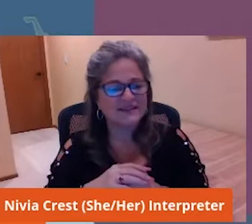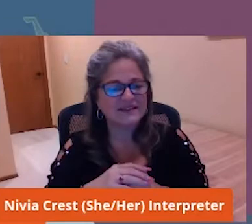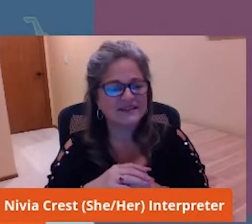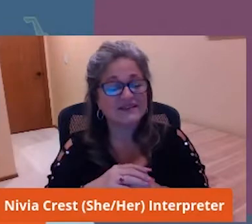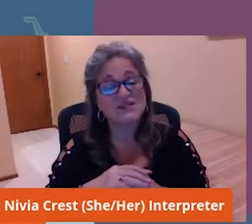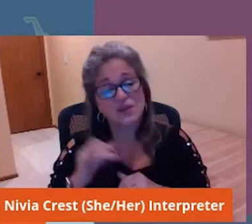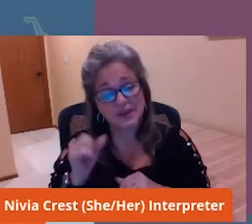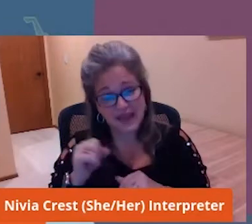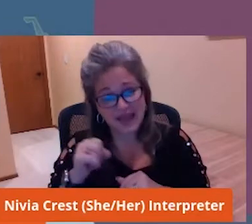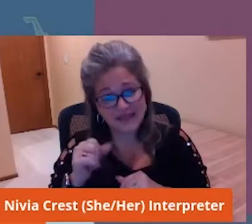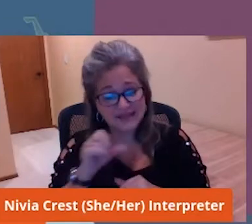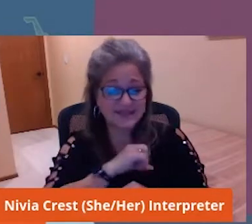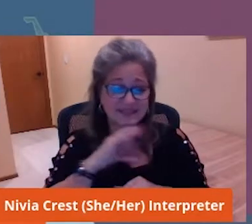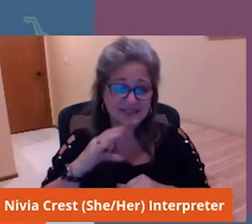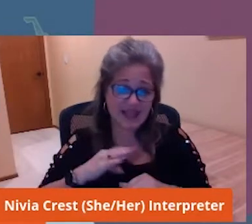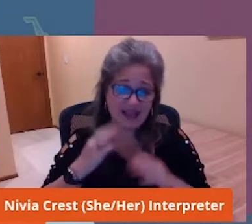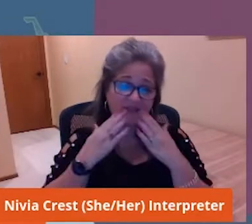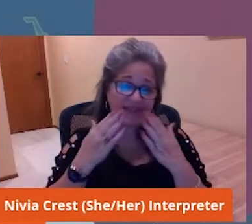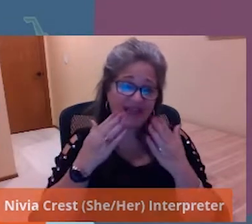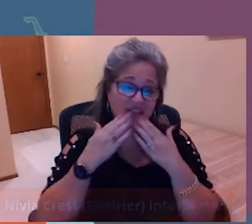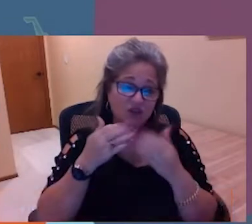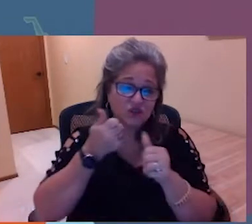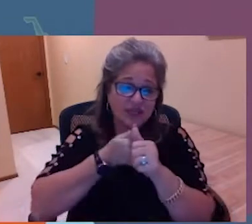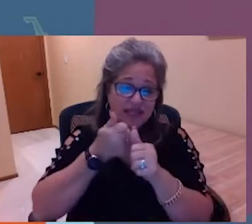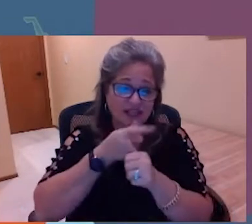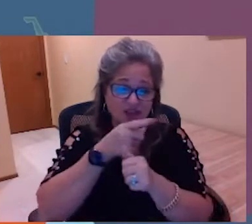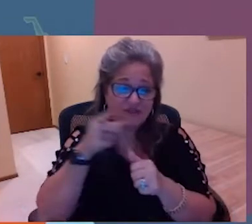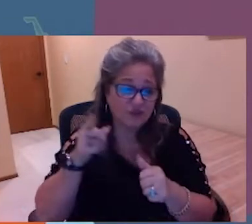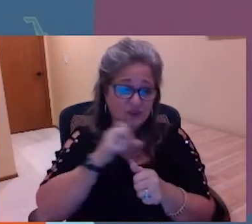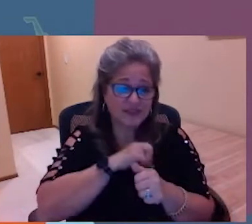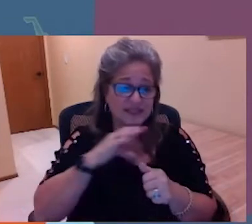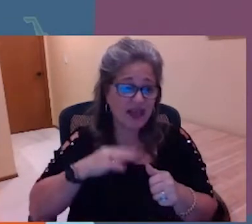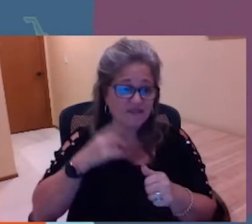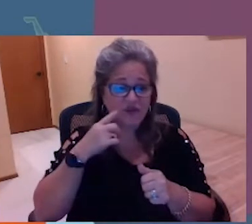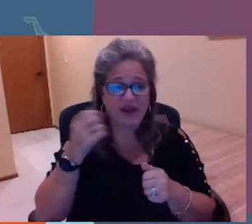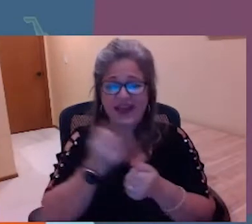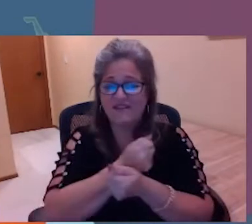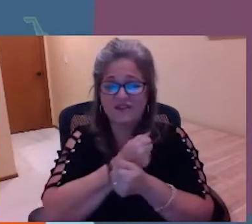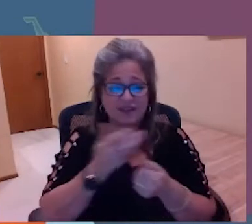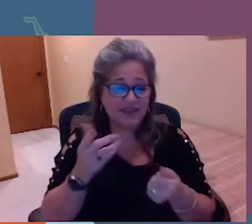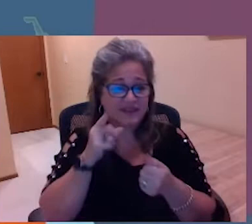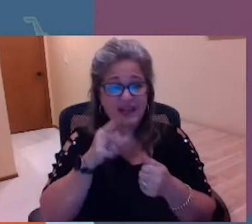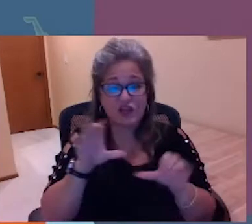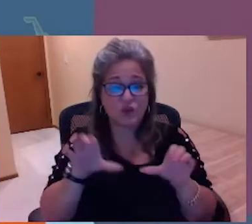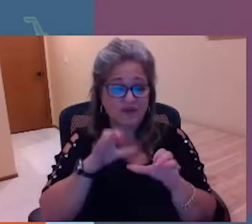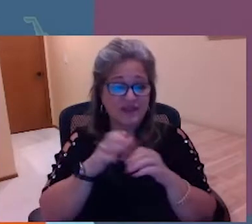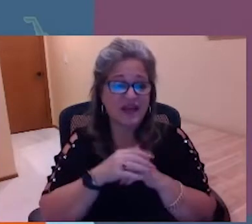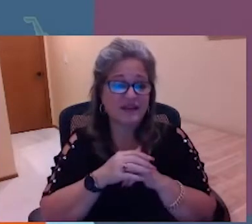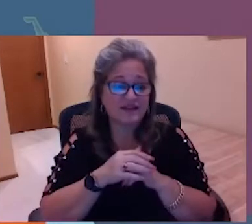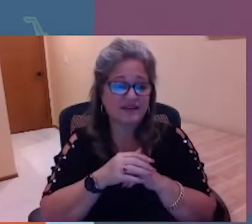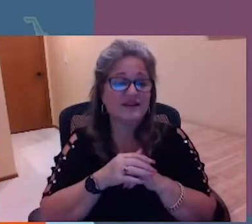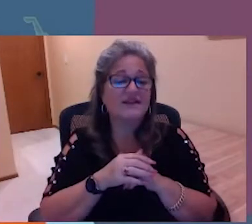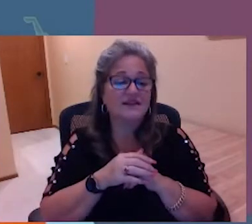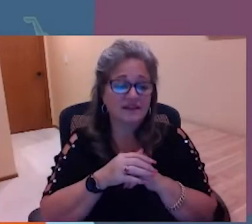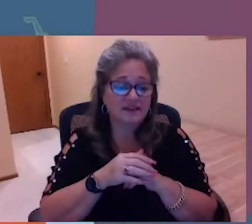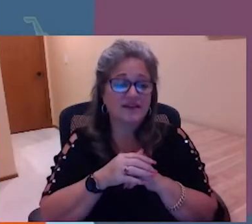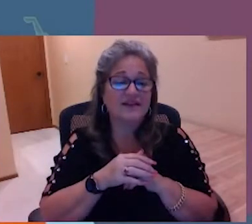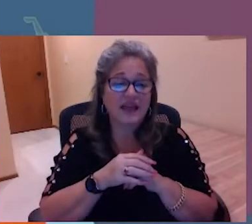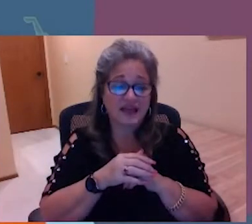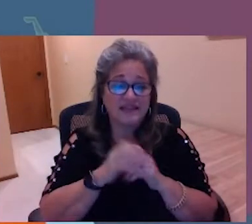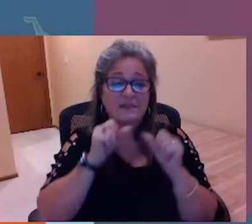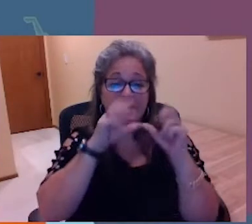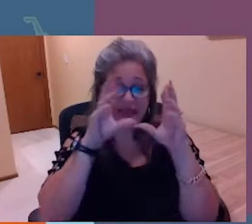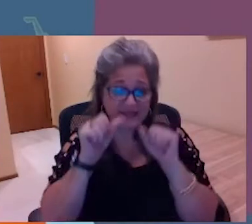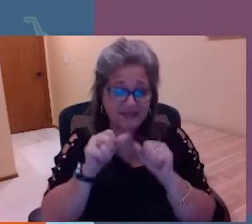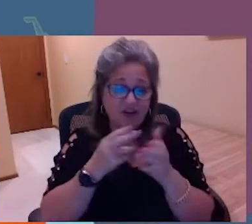So yeah, the staff, thank you to each and every staff member for everything that you do. Yes, Woody, pretty amazing, honestly. It is